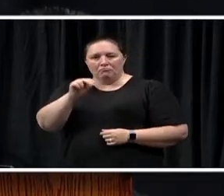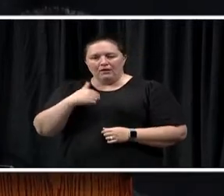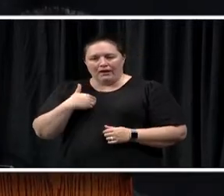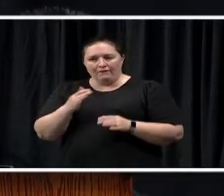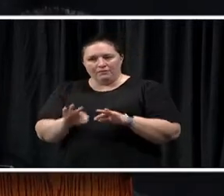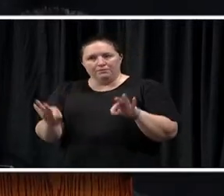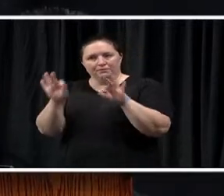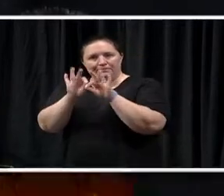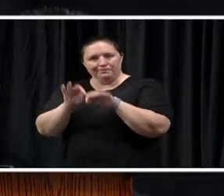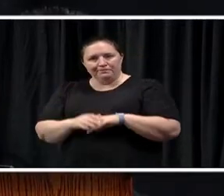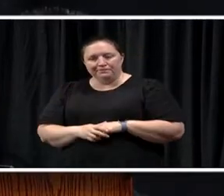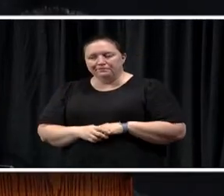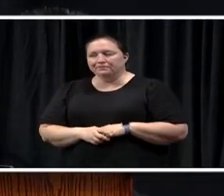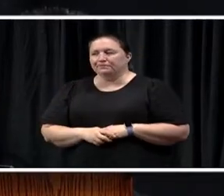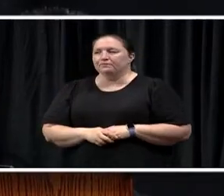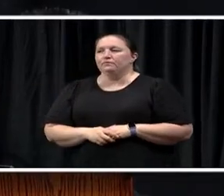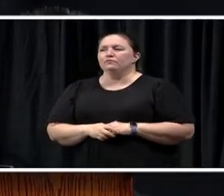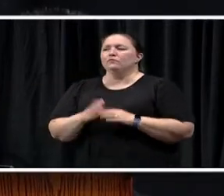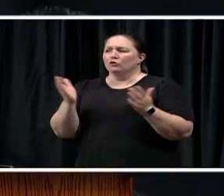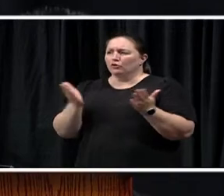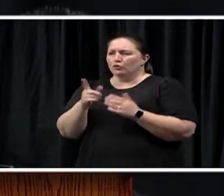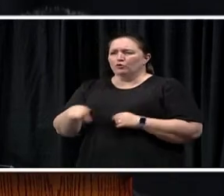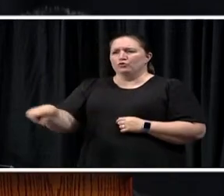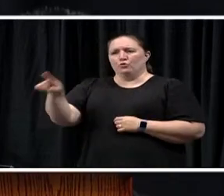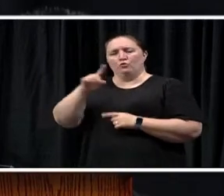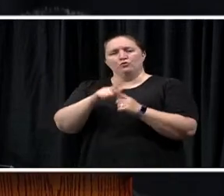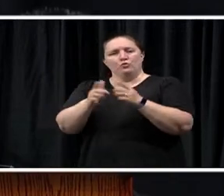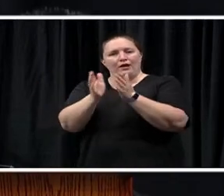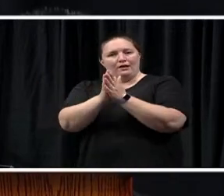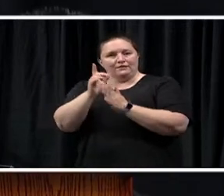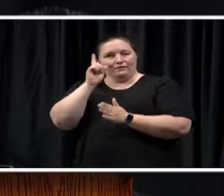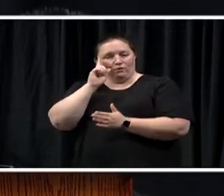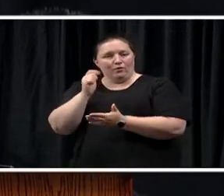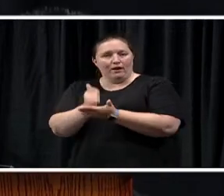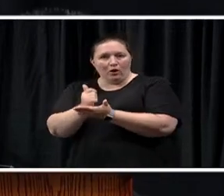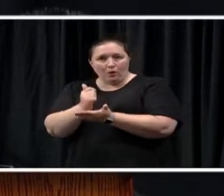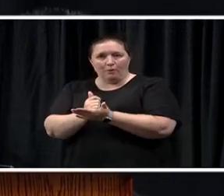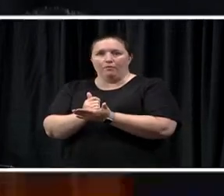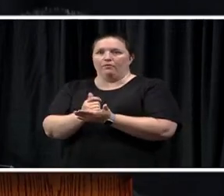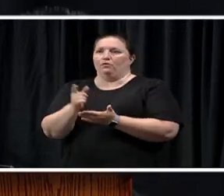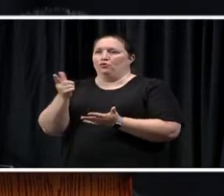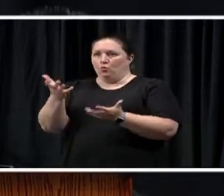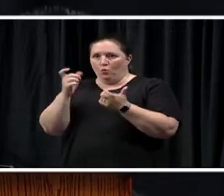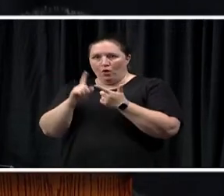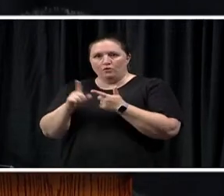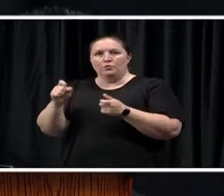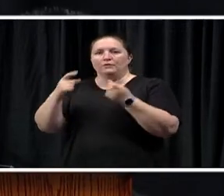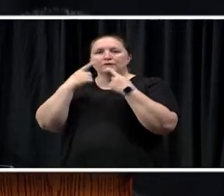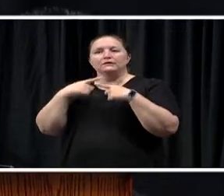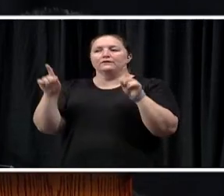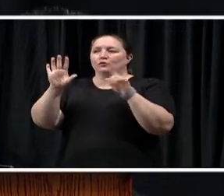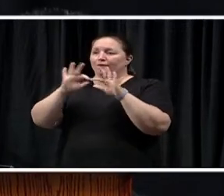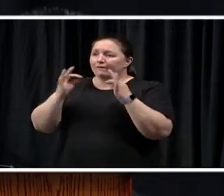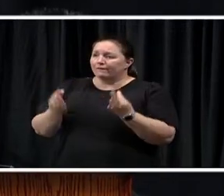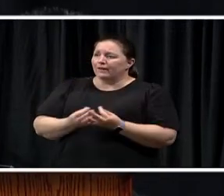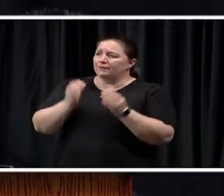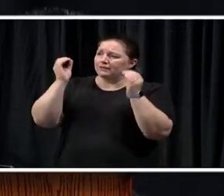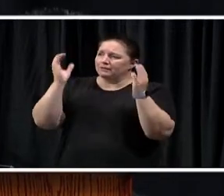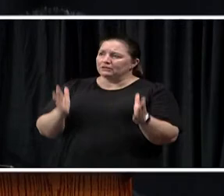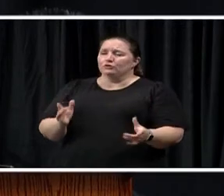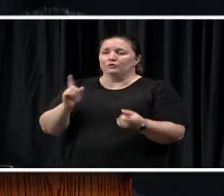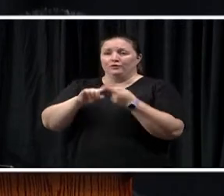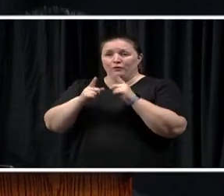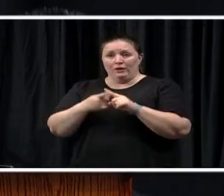I'd like to encourage you to ask for help. Everyone here wants you to succeed. your family, your teachers, your friends,